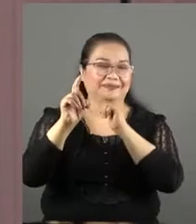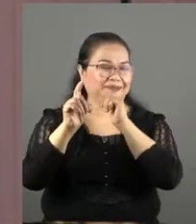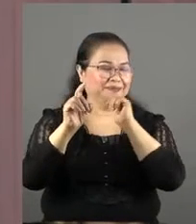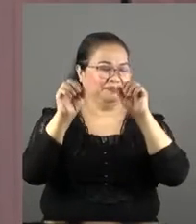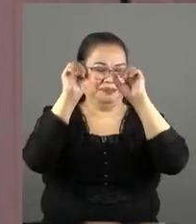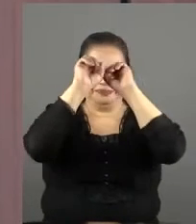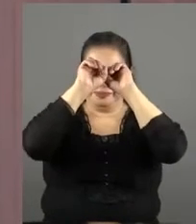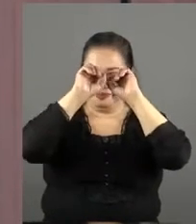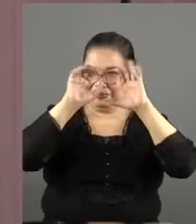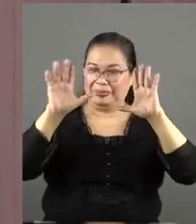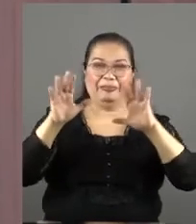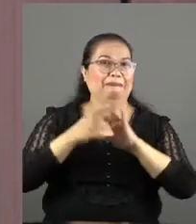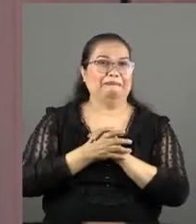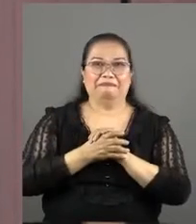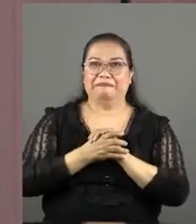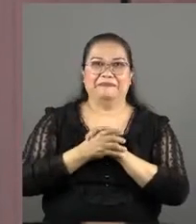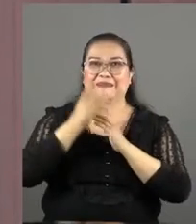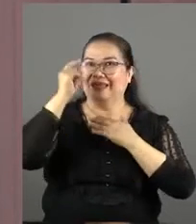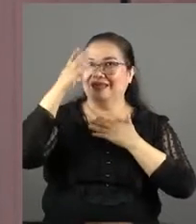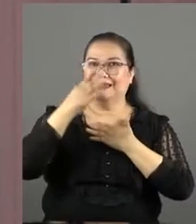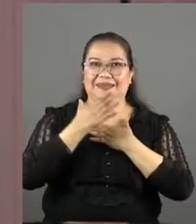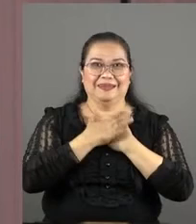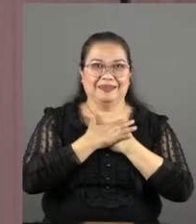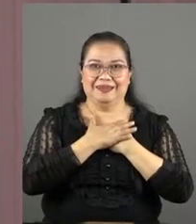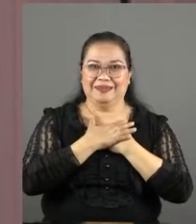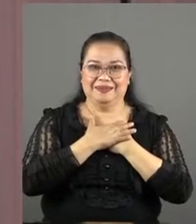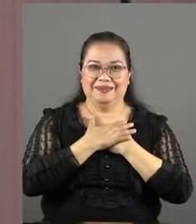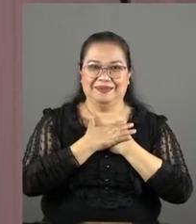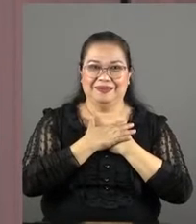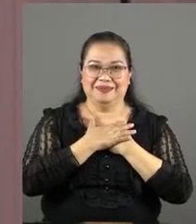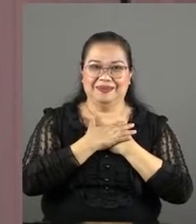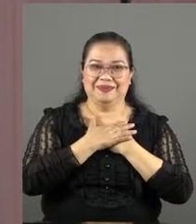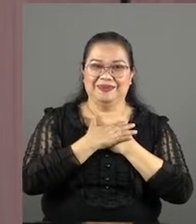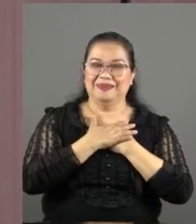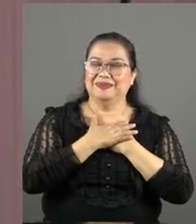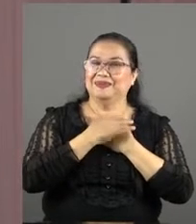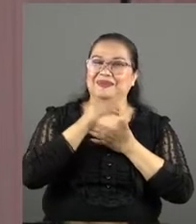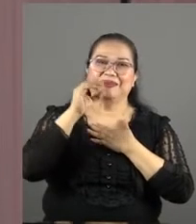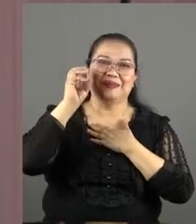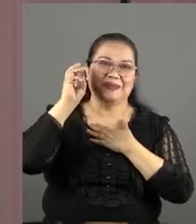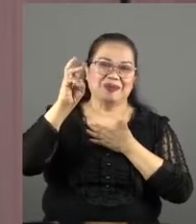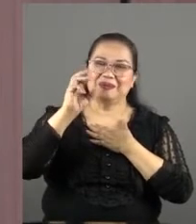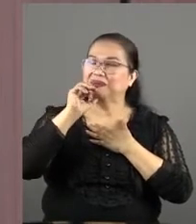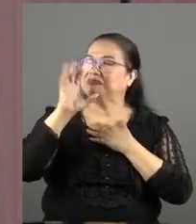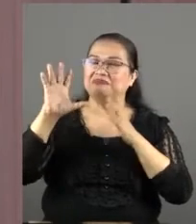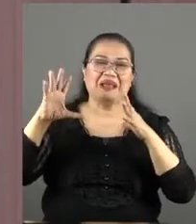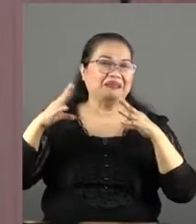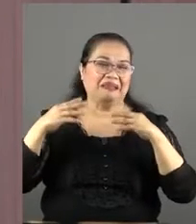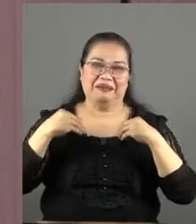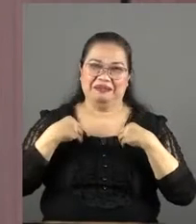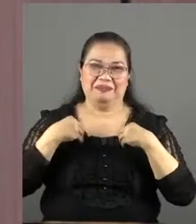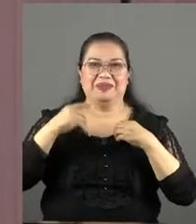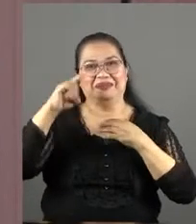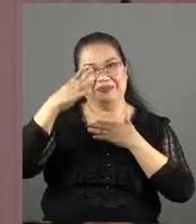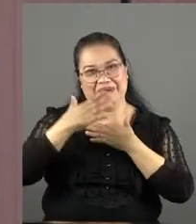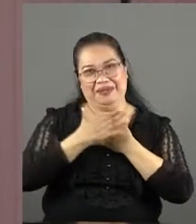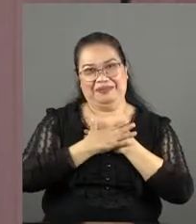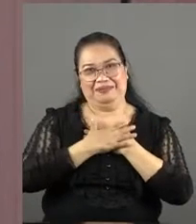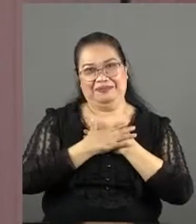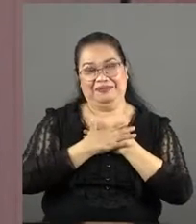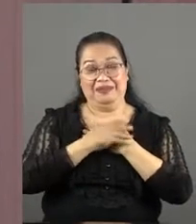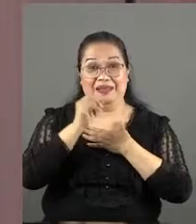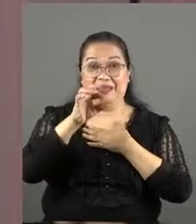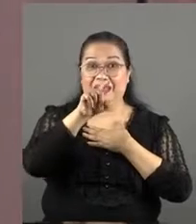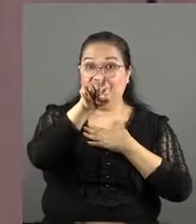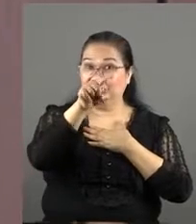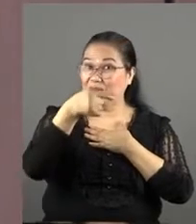amazed at grace may have never received it. When there's one of us